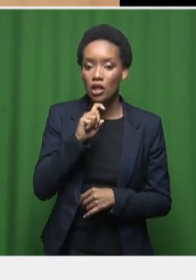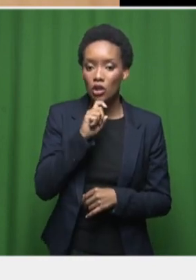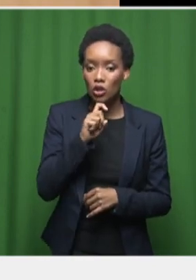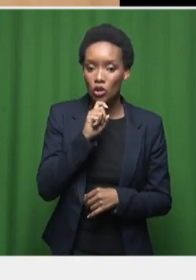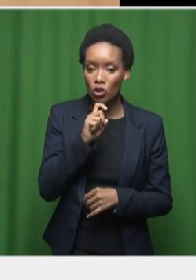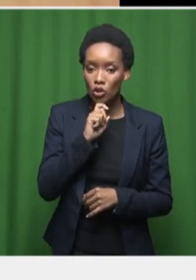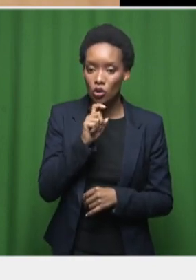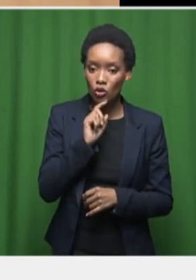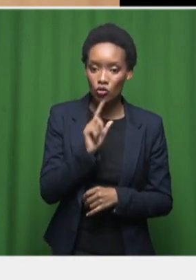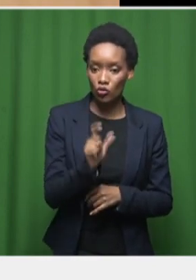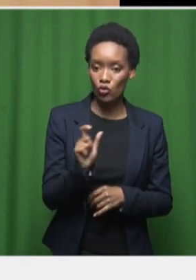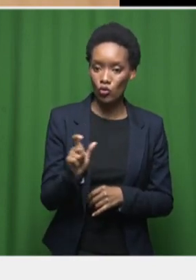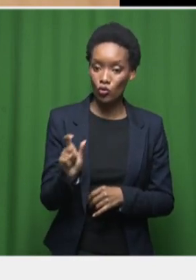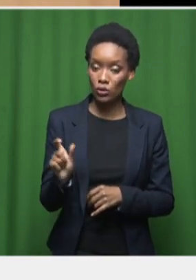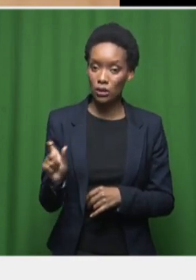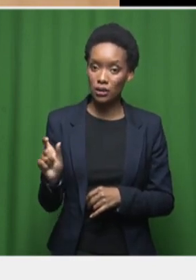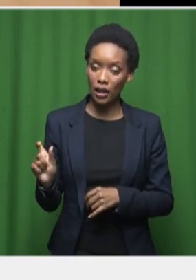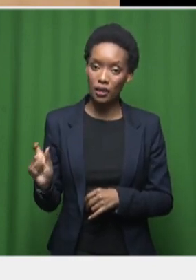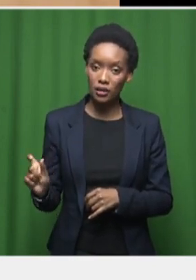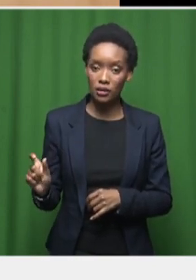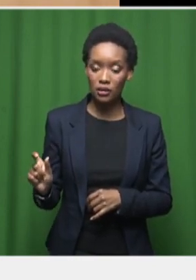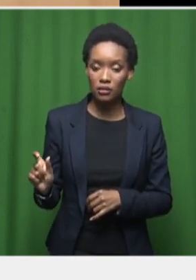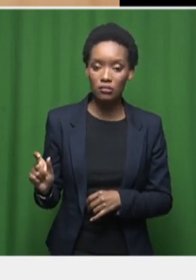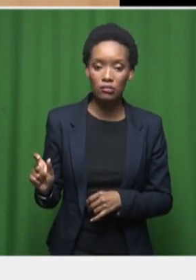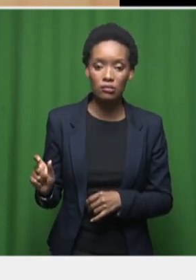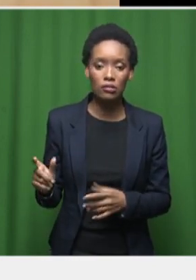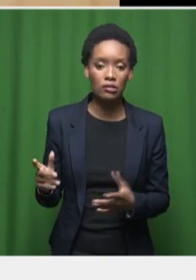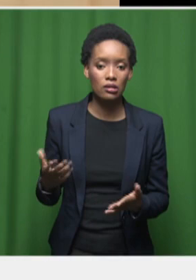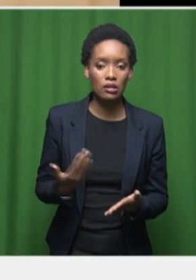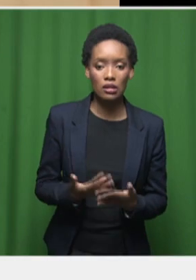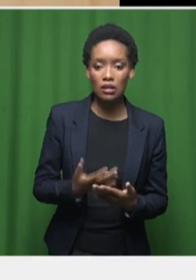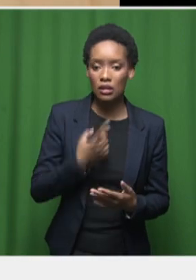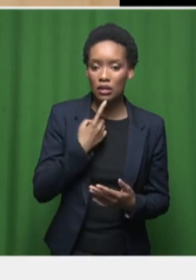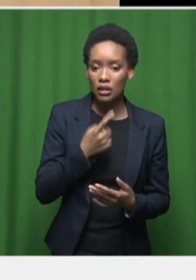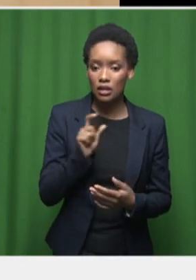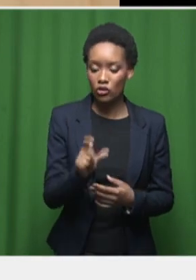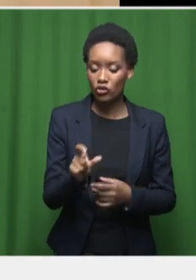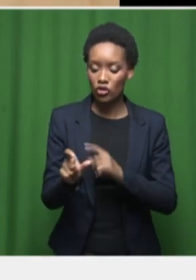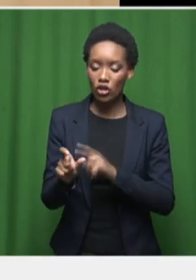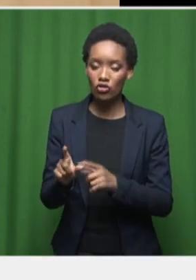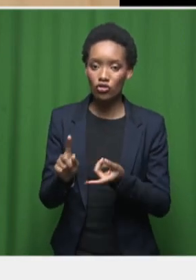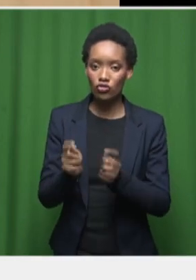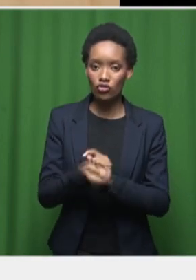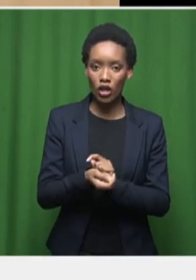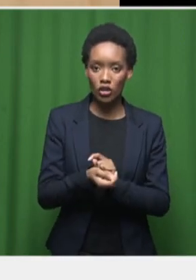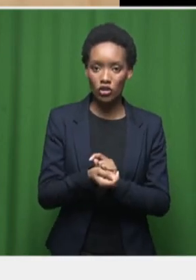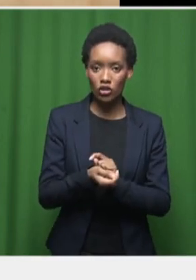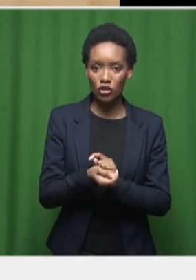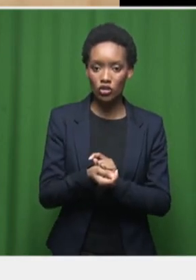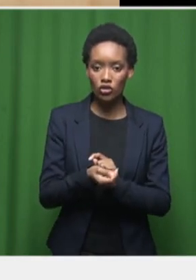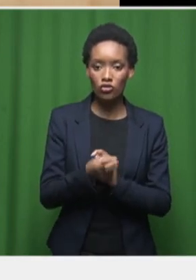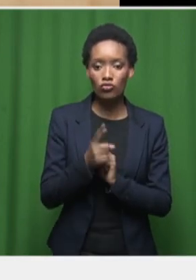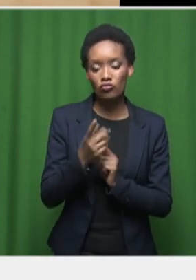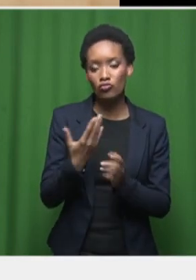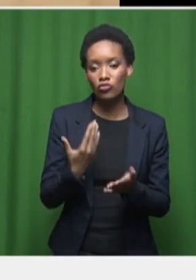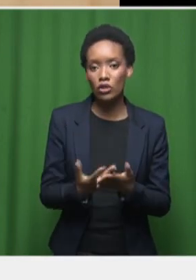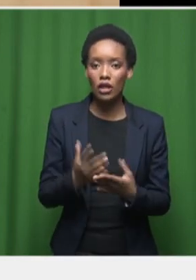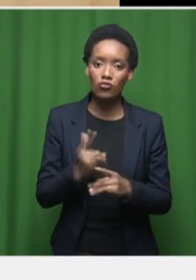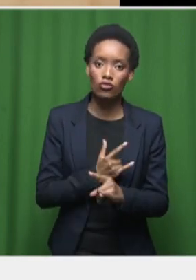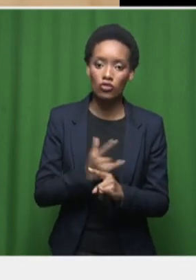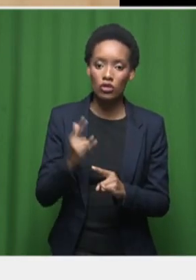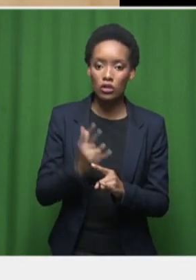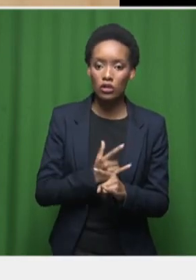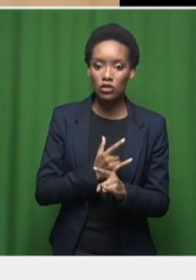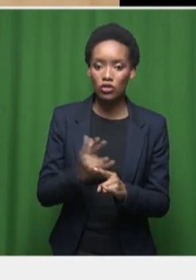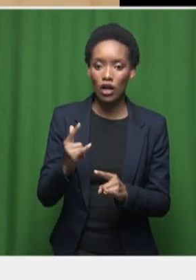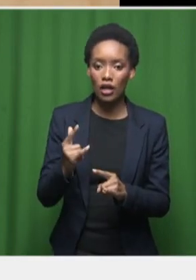text generative, you could call it a text generative transformer that allows you to chat, to have conversation with